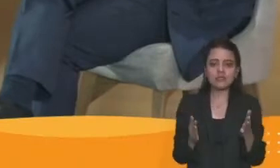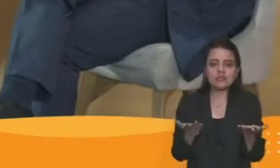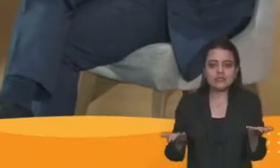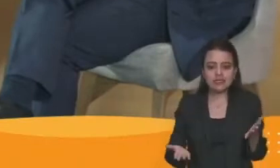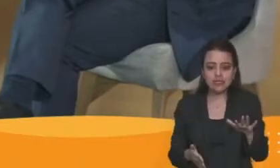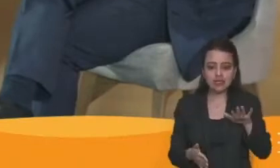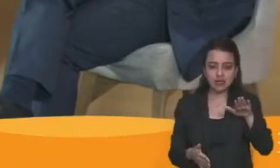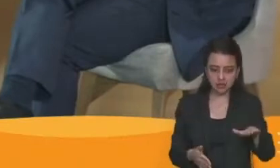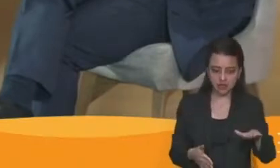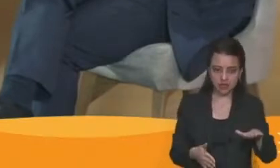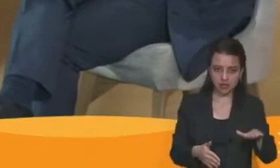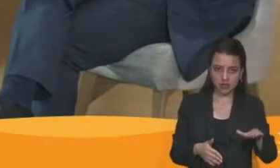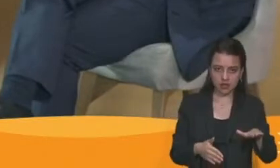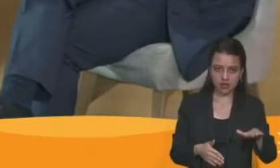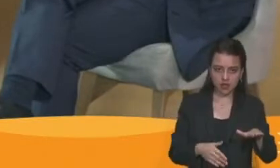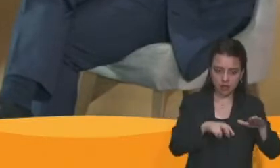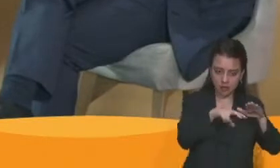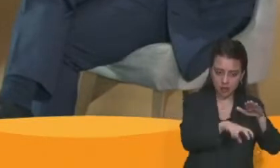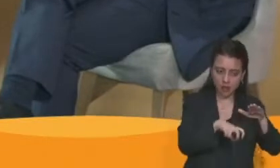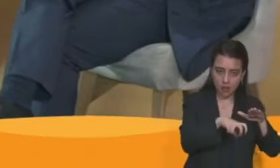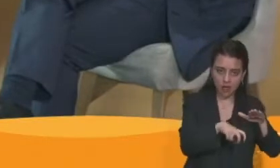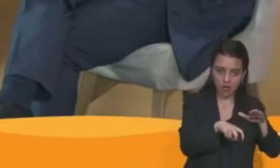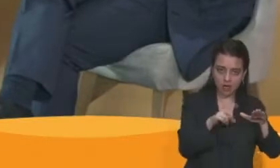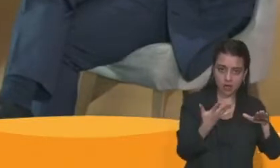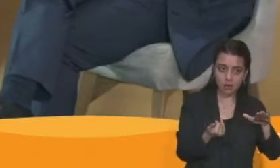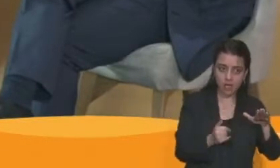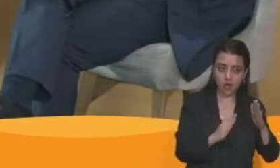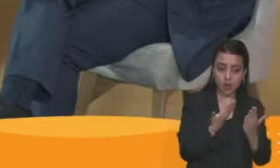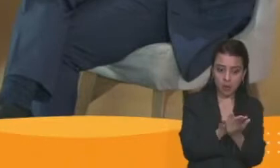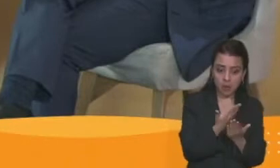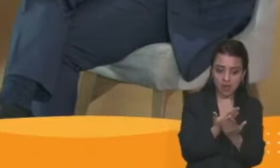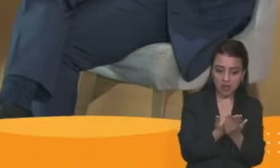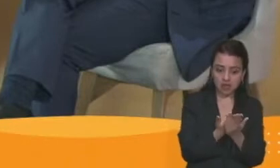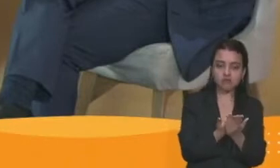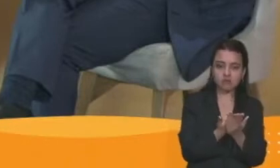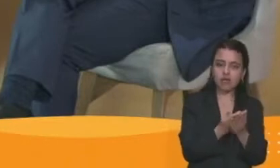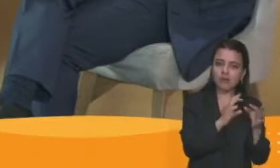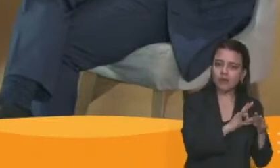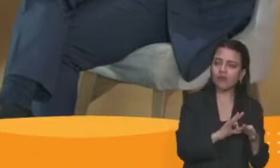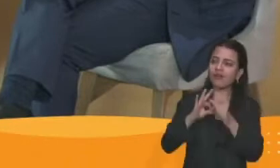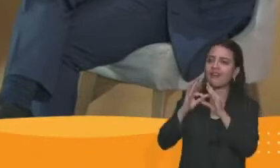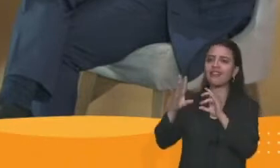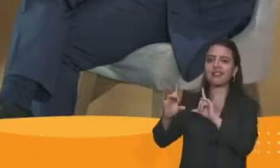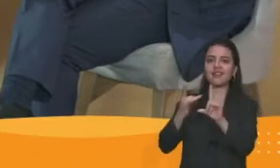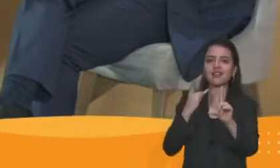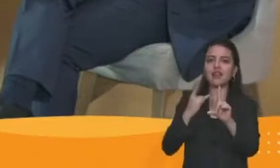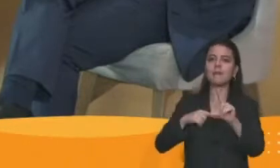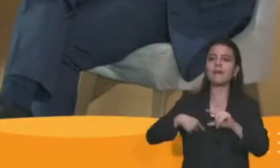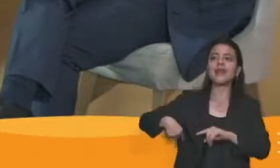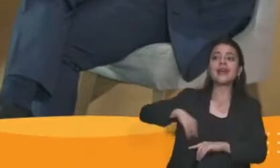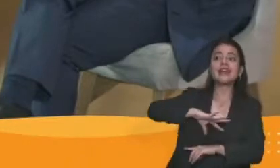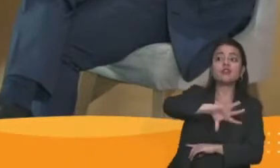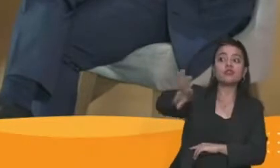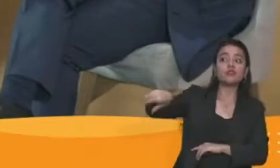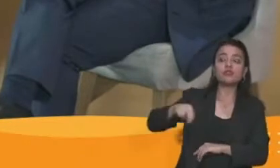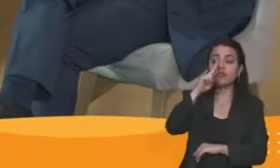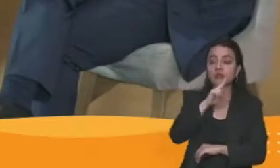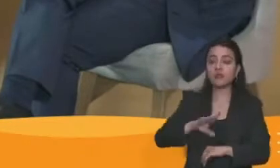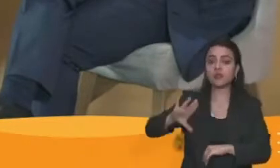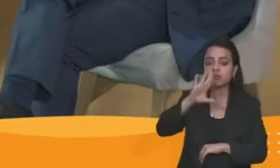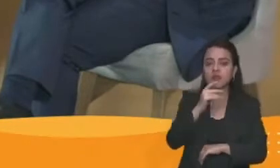we have worked in having a digital footprint of gold in Colombia through geochemical models in different parts of the territory.